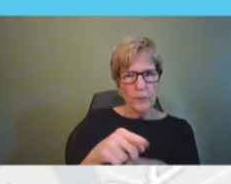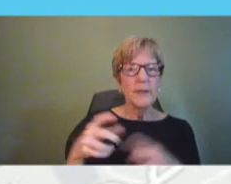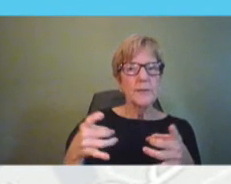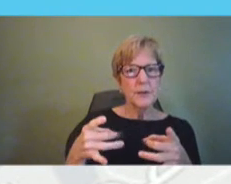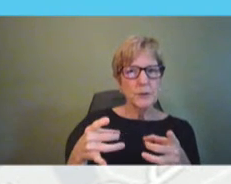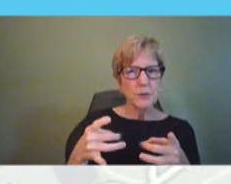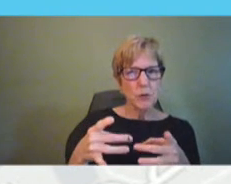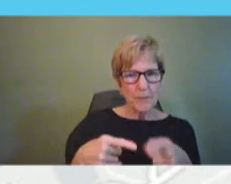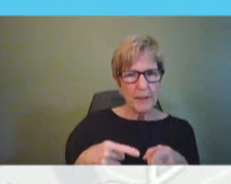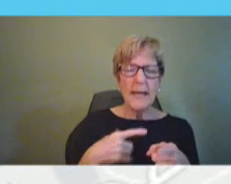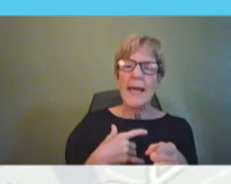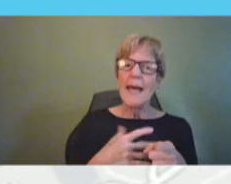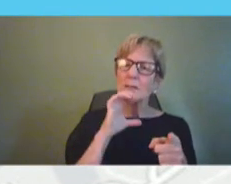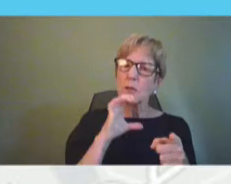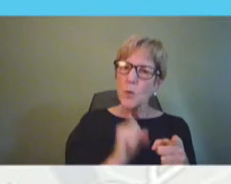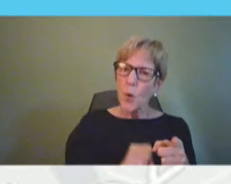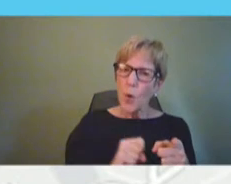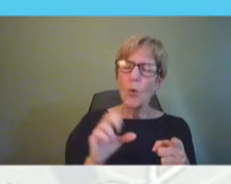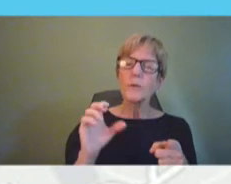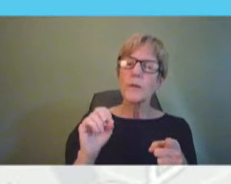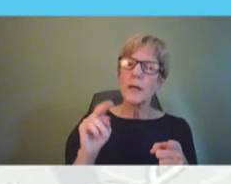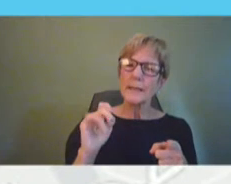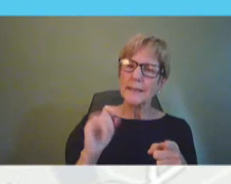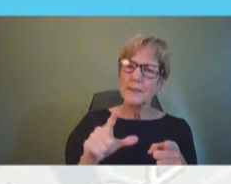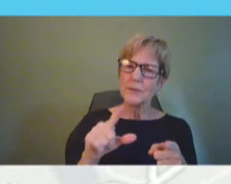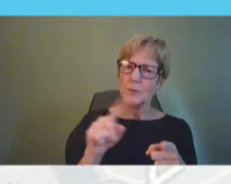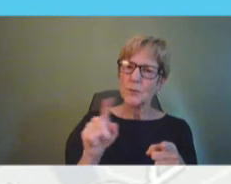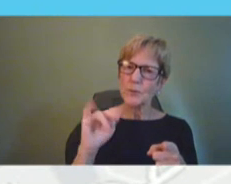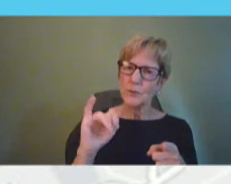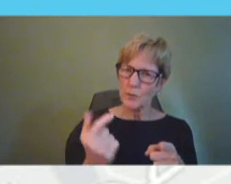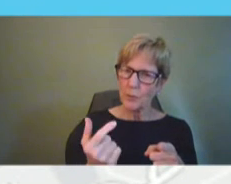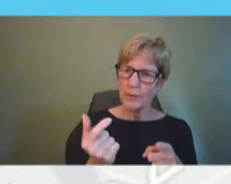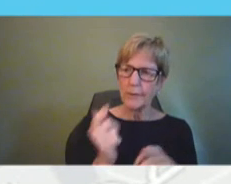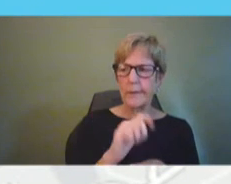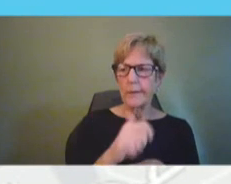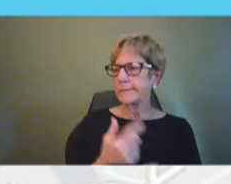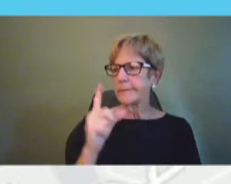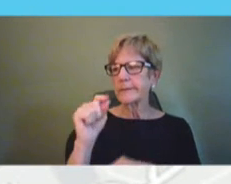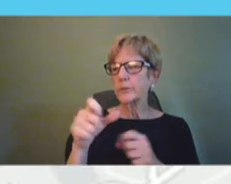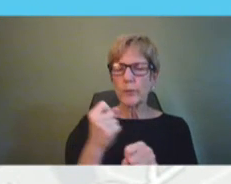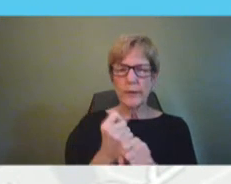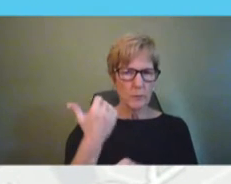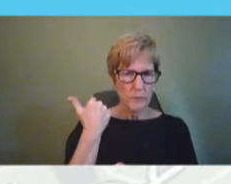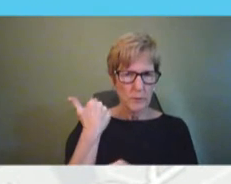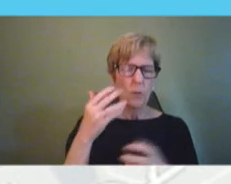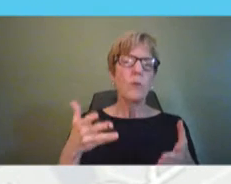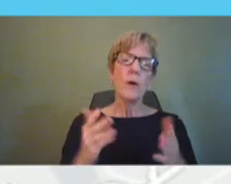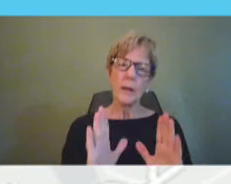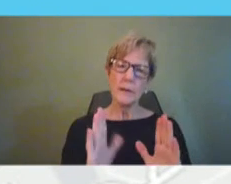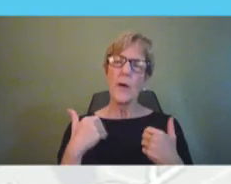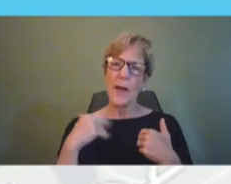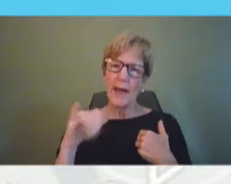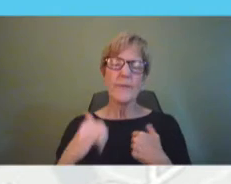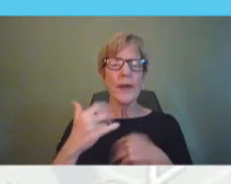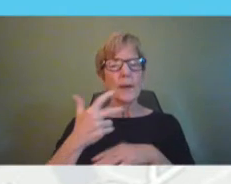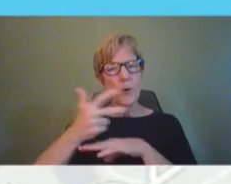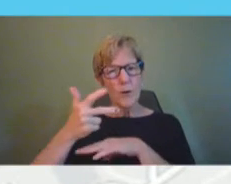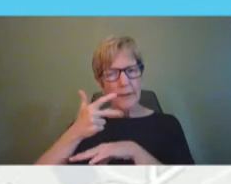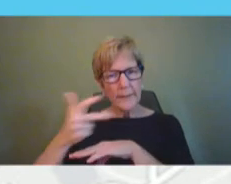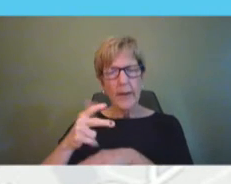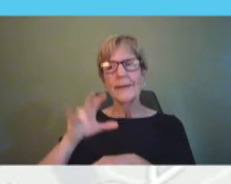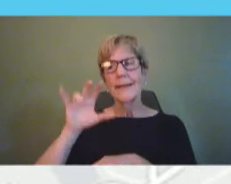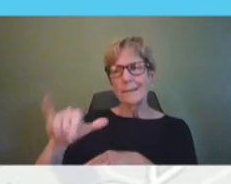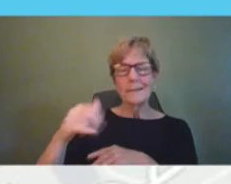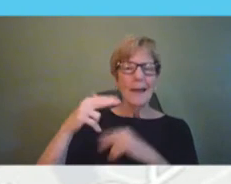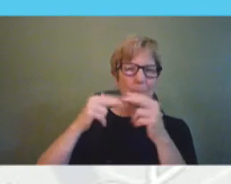old conditional zoning plan uh that was put on it probably 20 years ago to allow it to have that kind of parking lot in that building